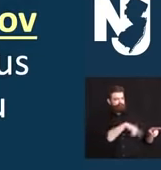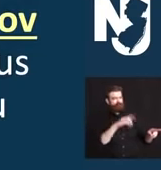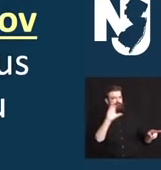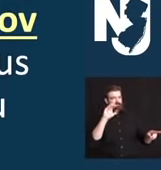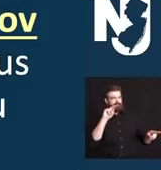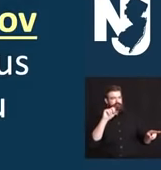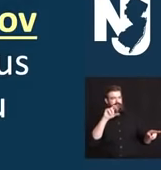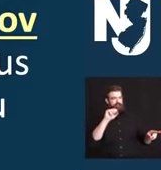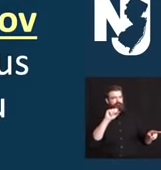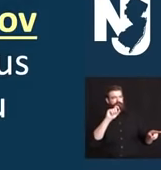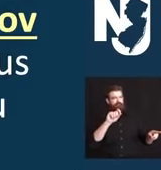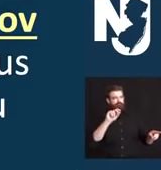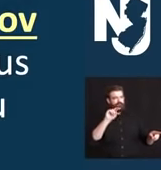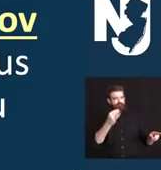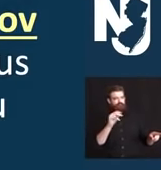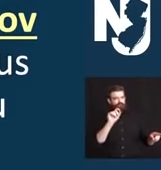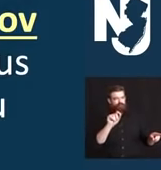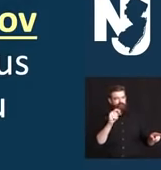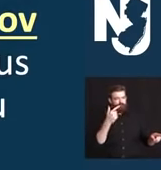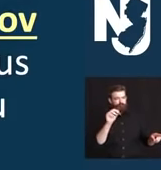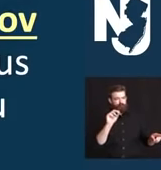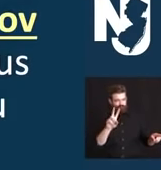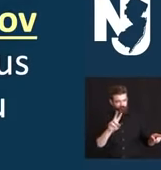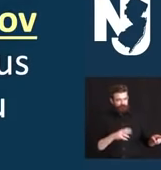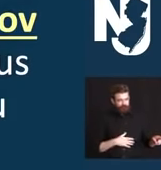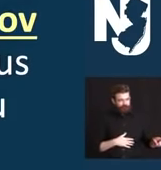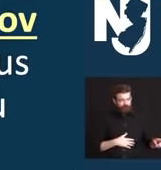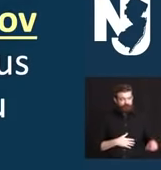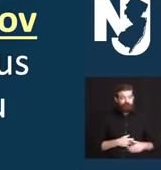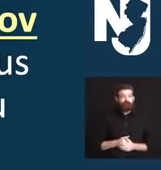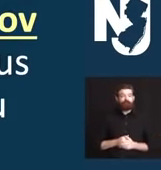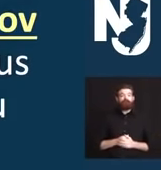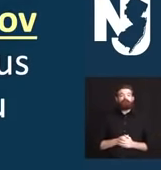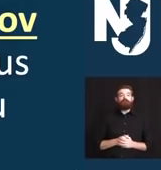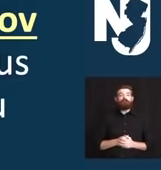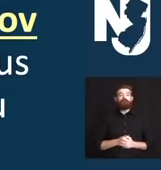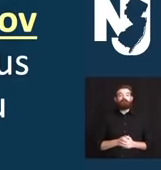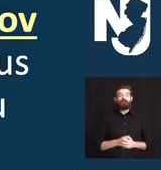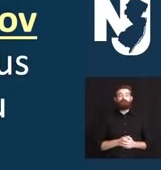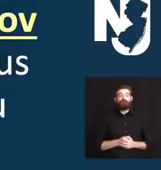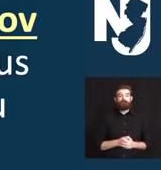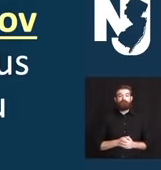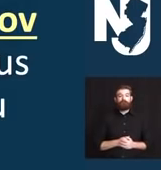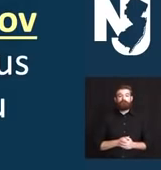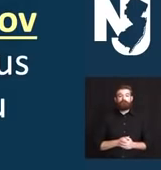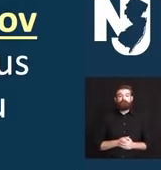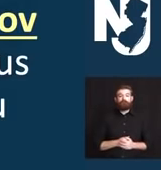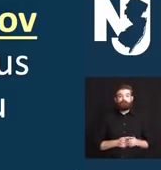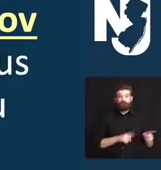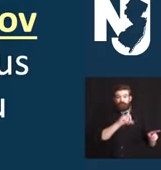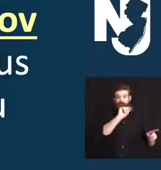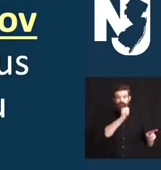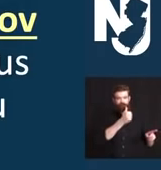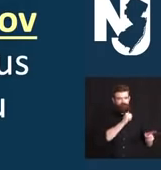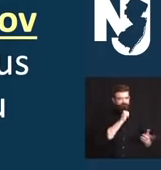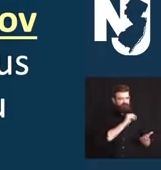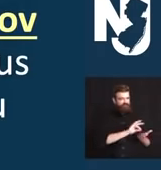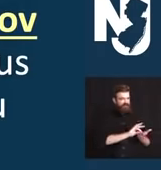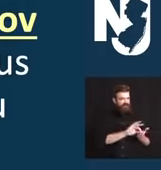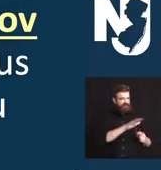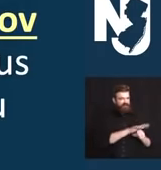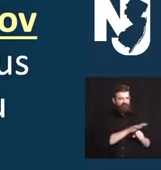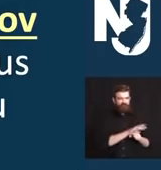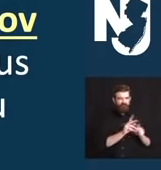census.nj.gov. And in 2010, we know we were undercounted, and because we've left literally billions of